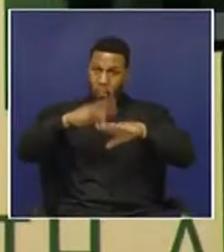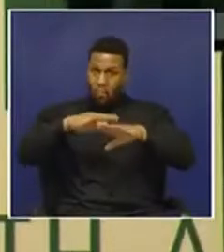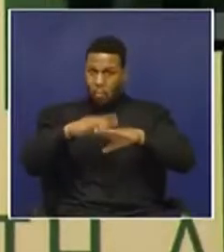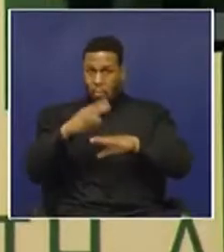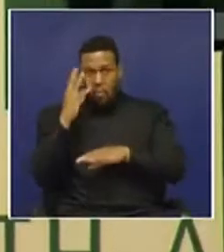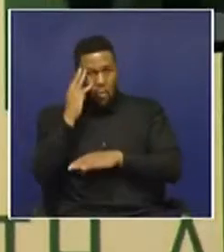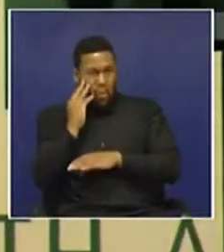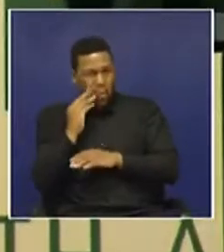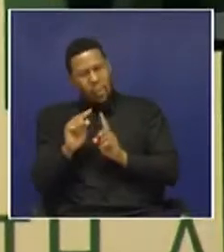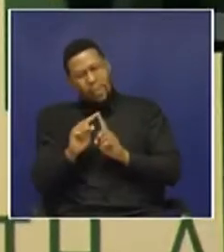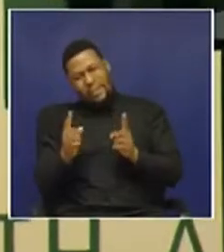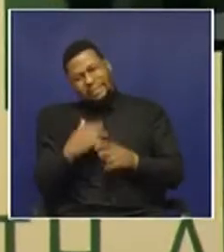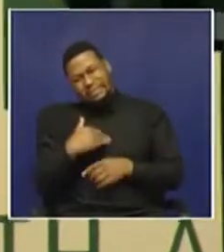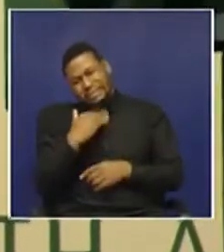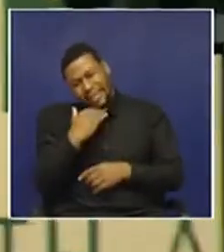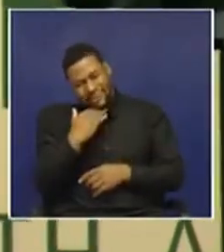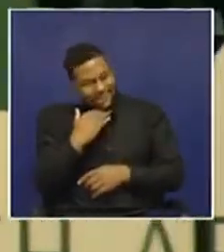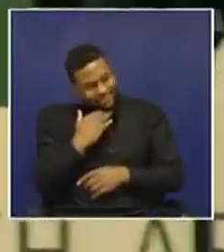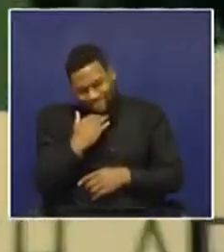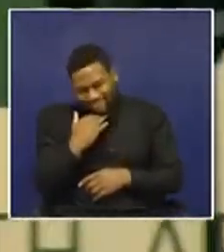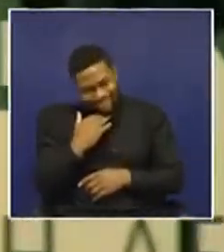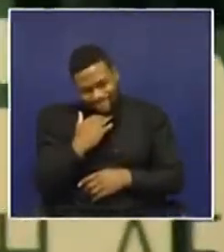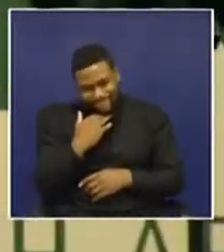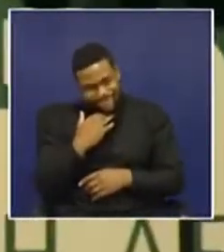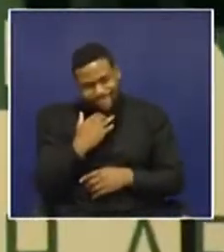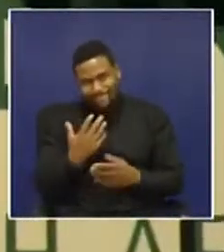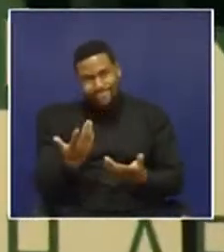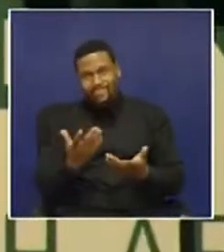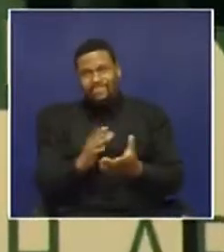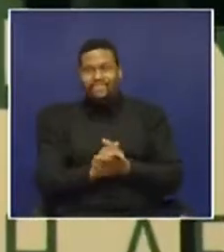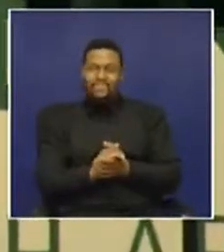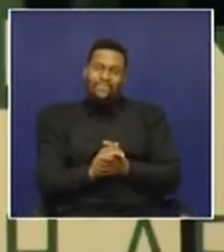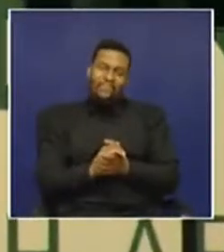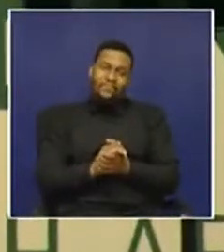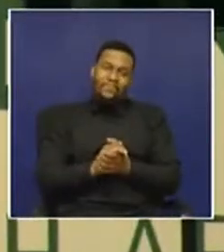nyaka, kodwa ndiyabanyusela,